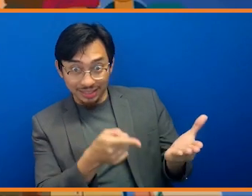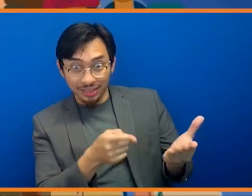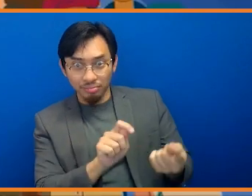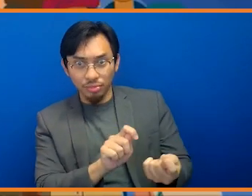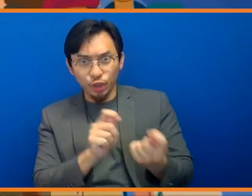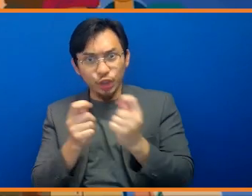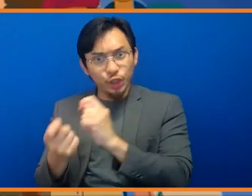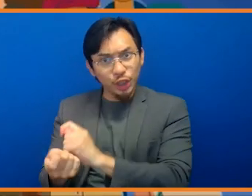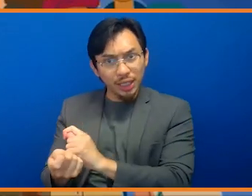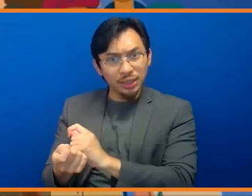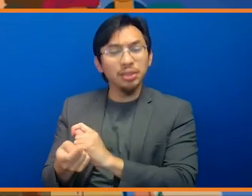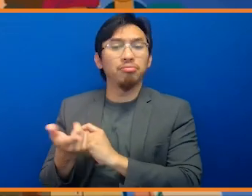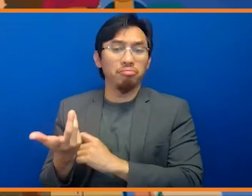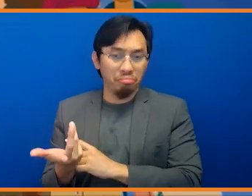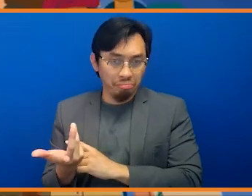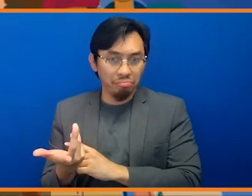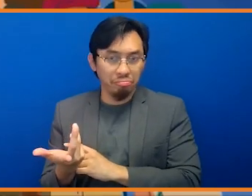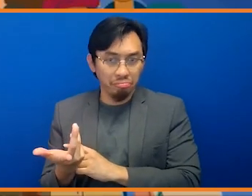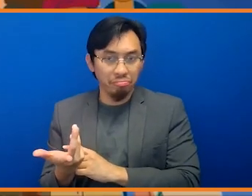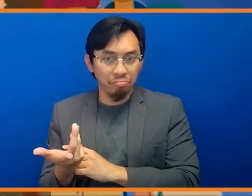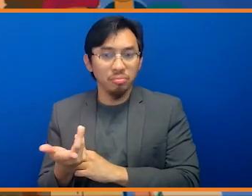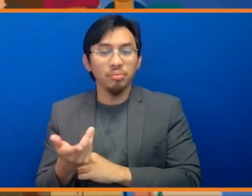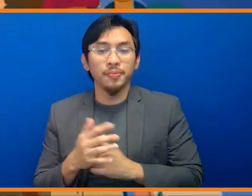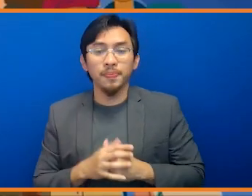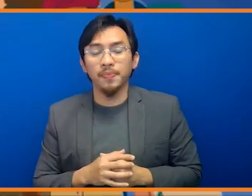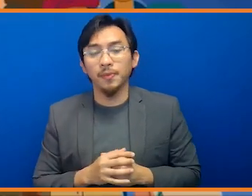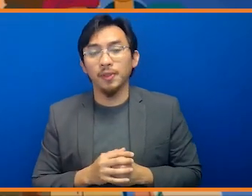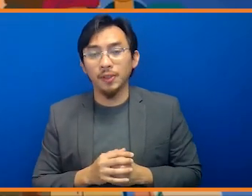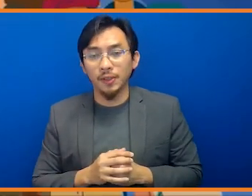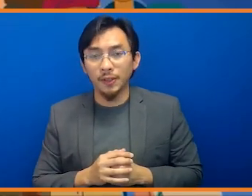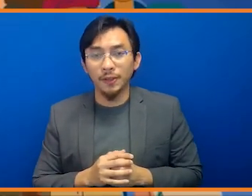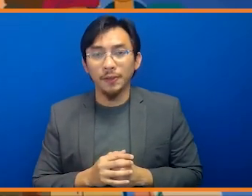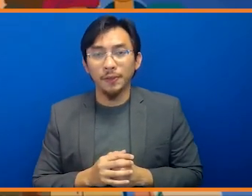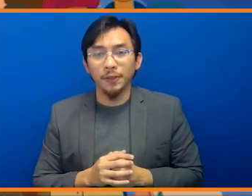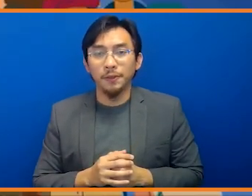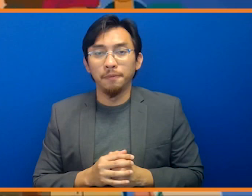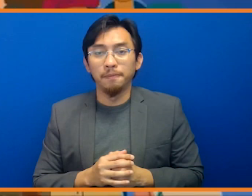So will its social context to belong the materials.